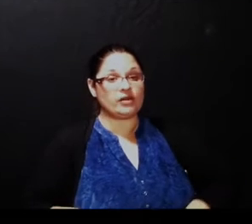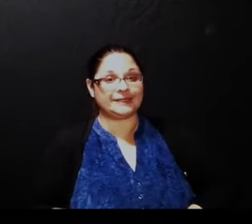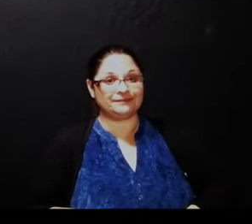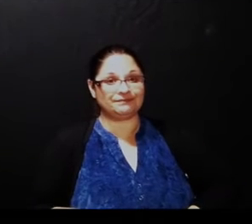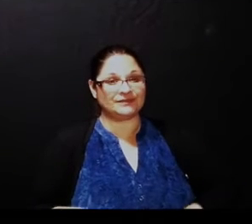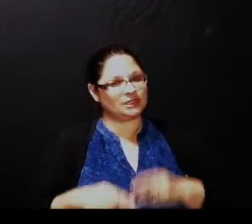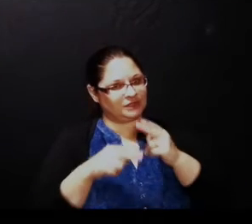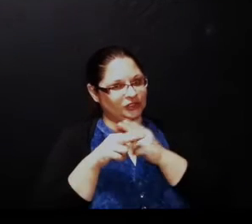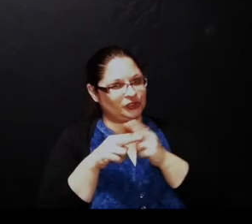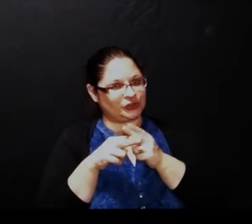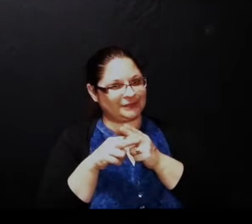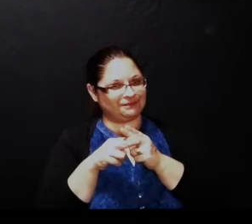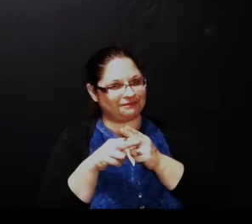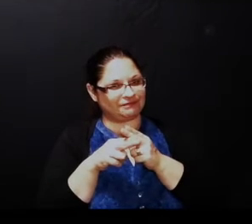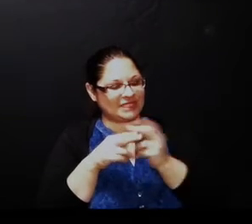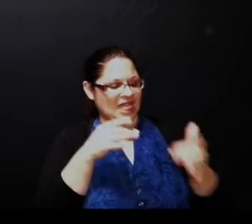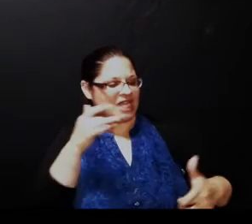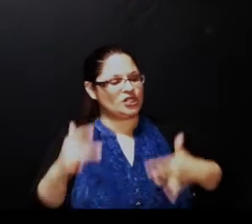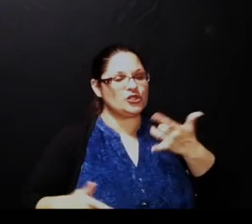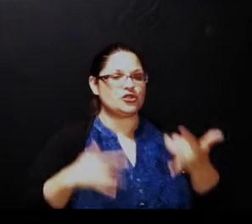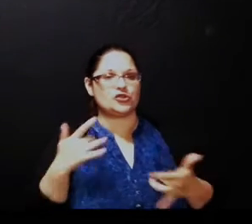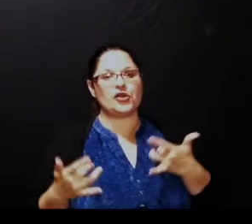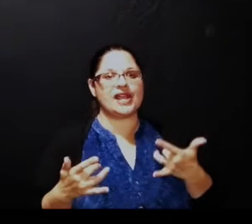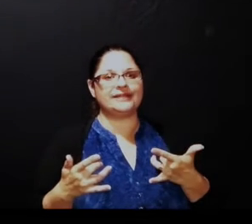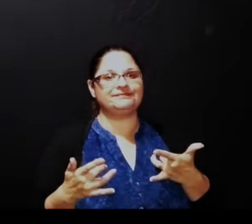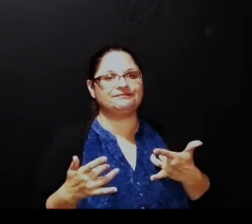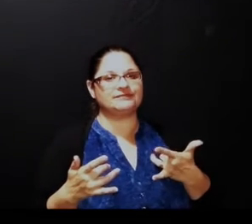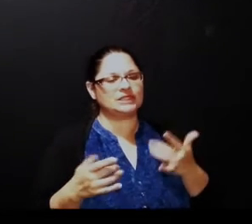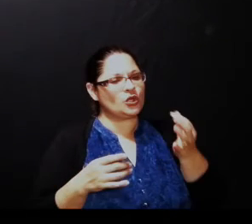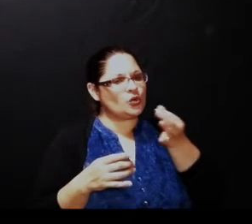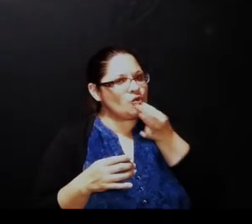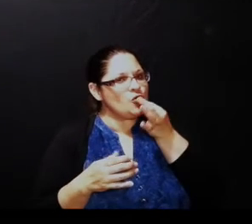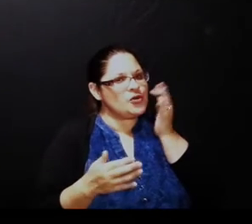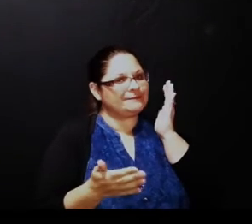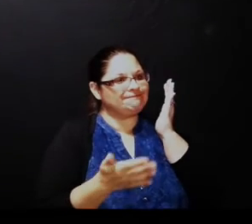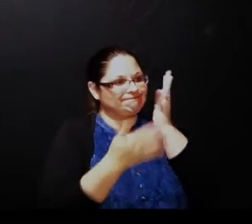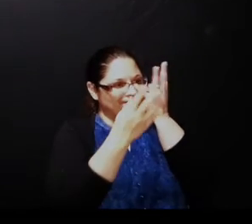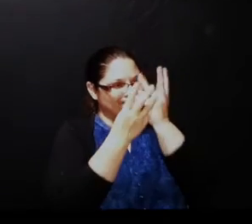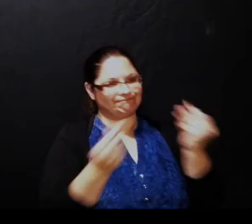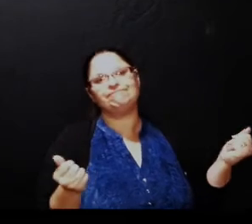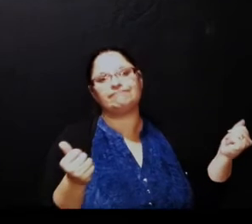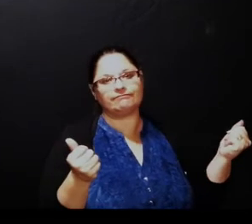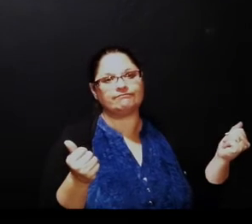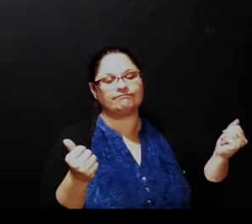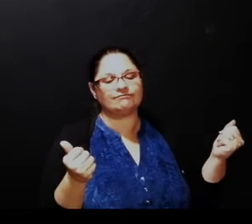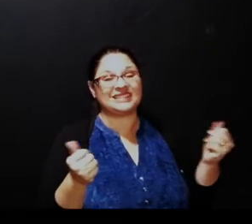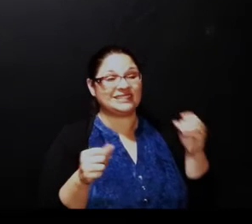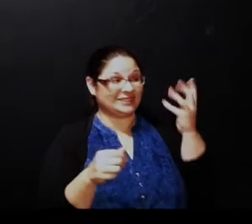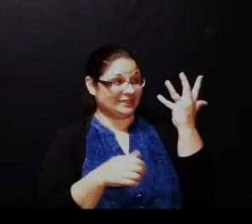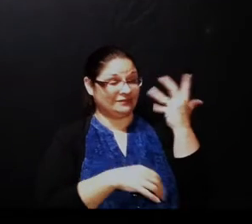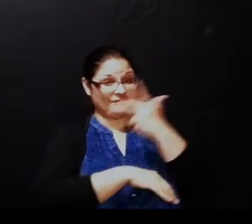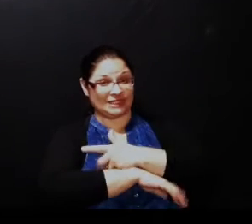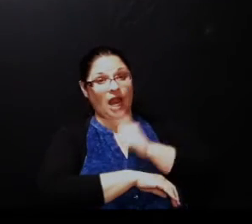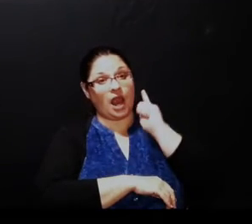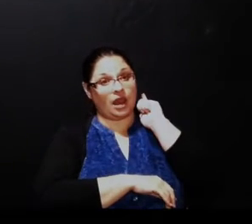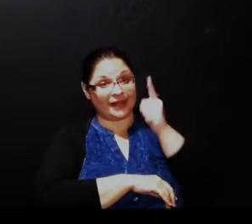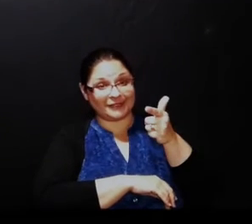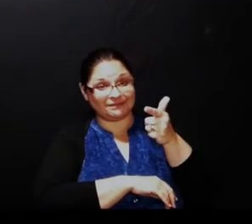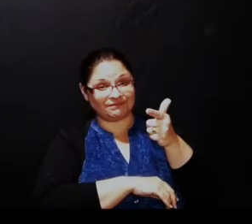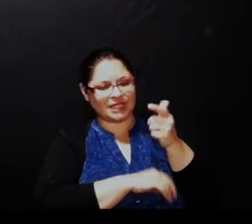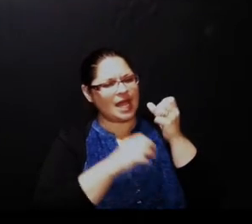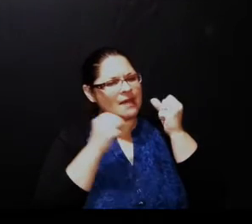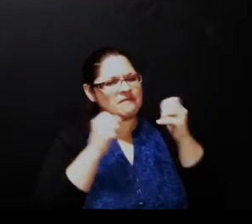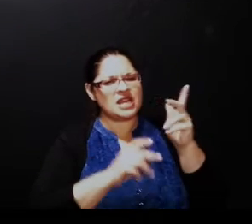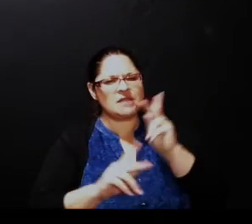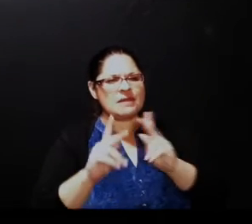the joy and the hosannas would soon fade away. These people waving palms today, many of them in 5 days would be waving